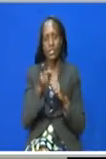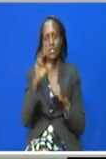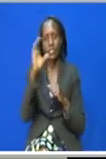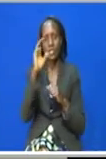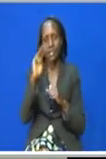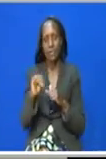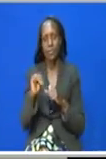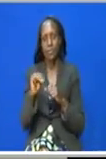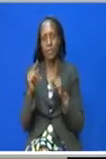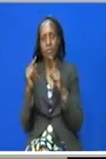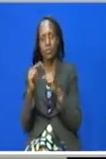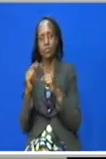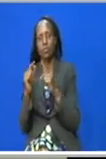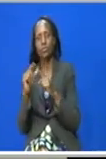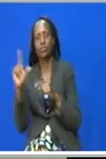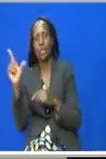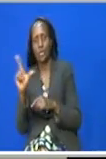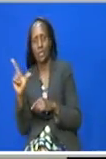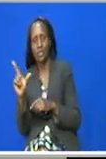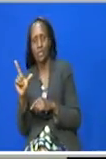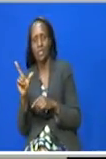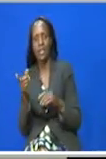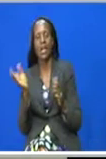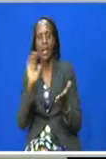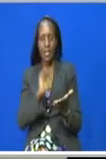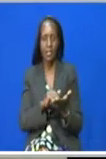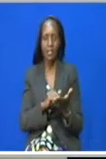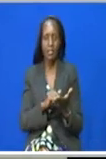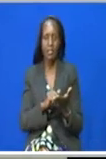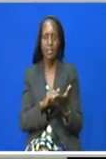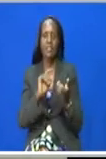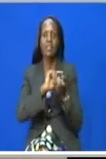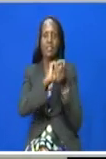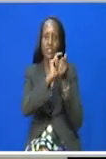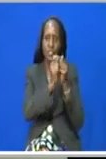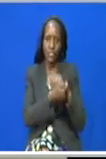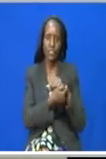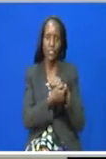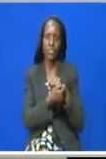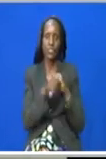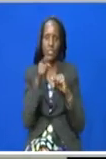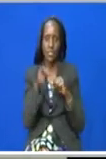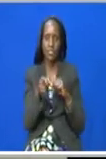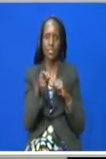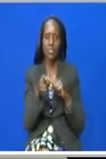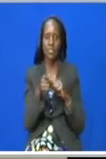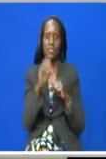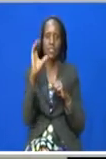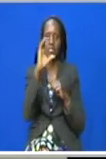into liters. I repeat the question, convert the following